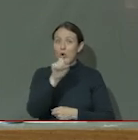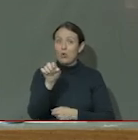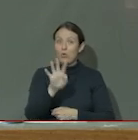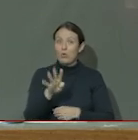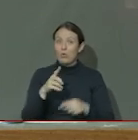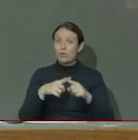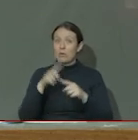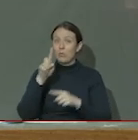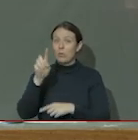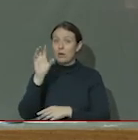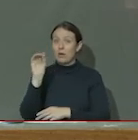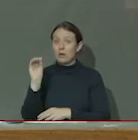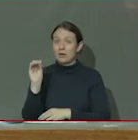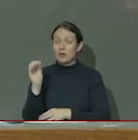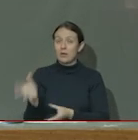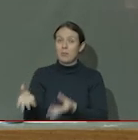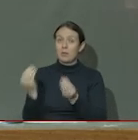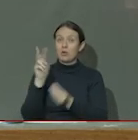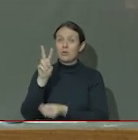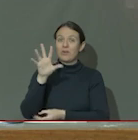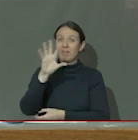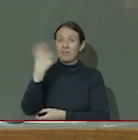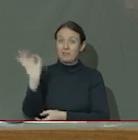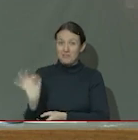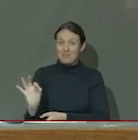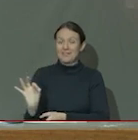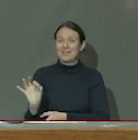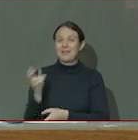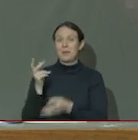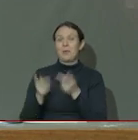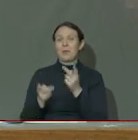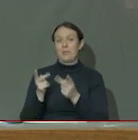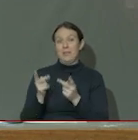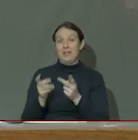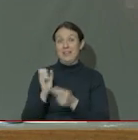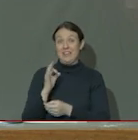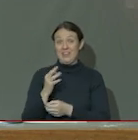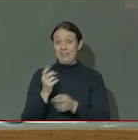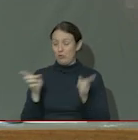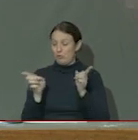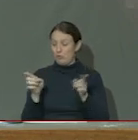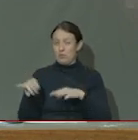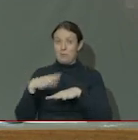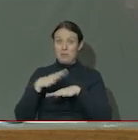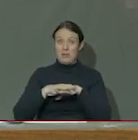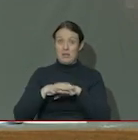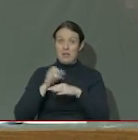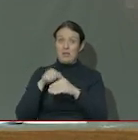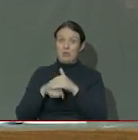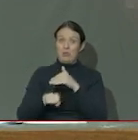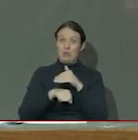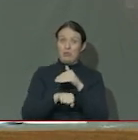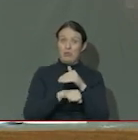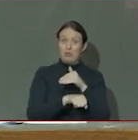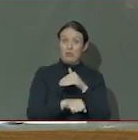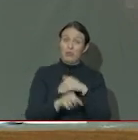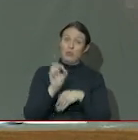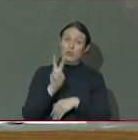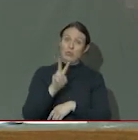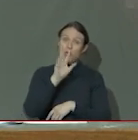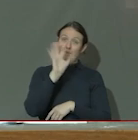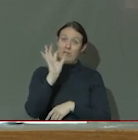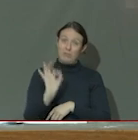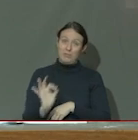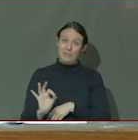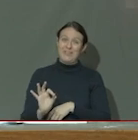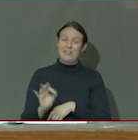times 100 over 1 is a 25% chance if these two people had children, these two, that the child will have blood type